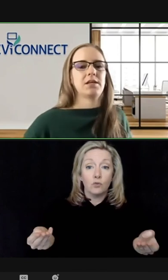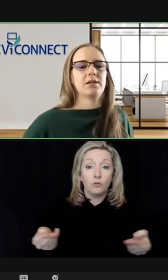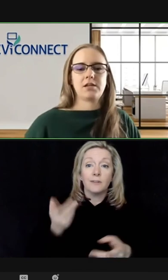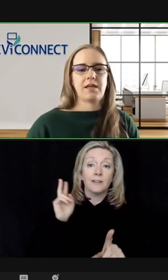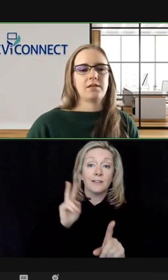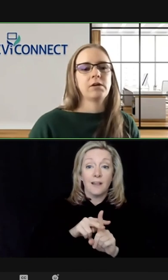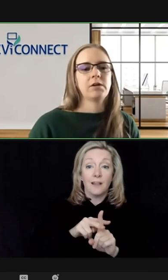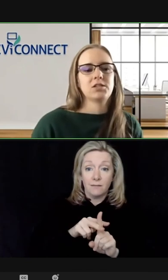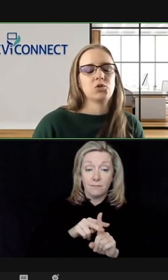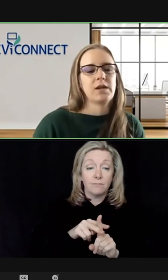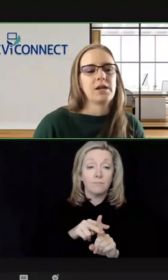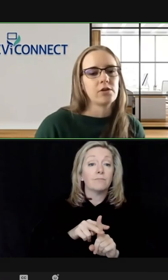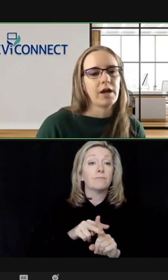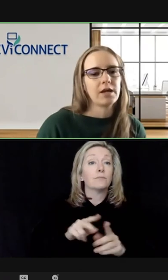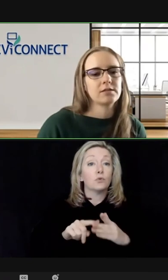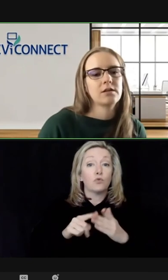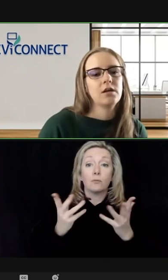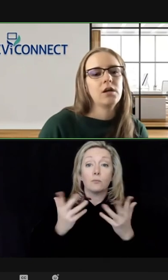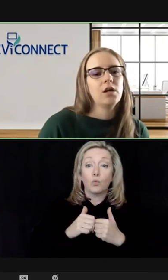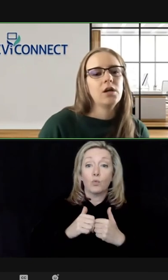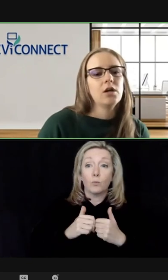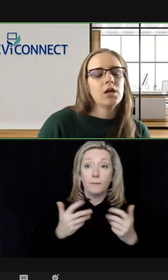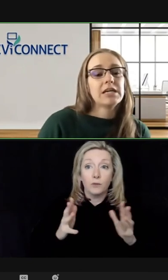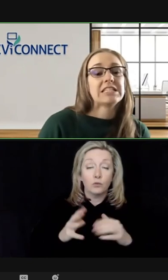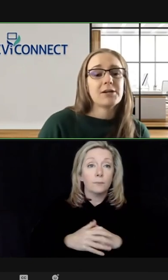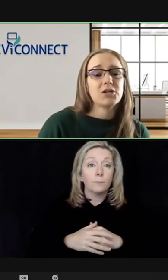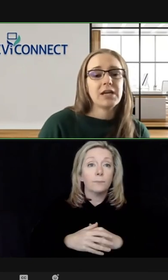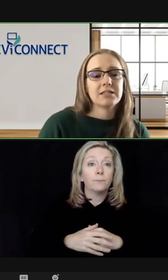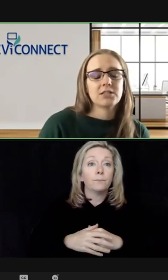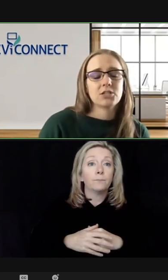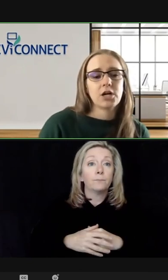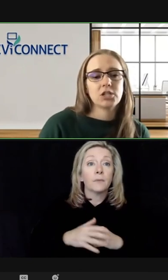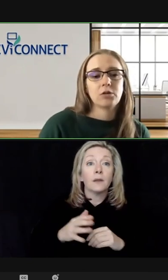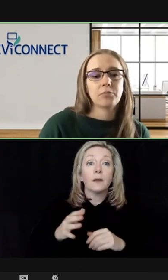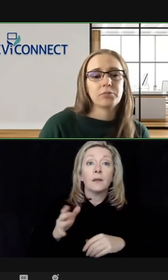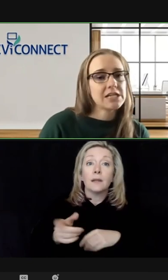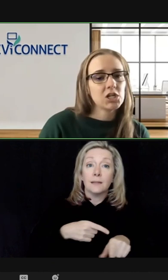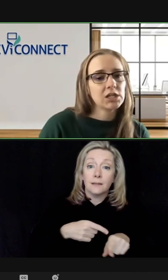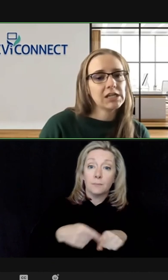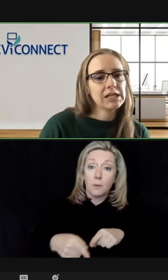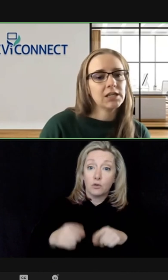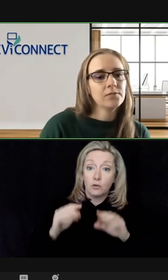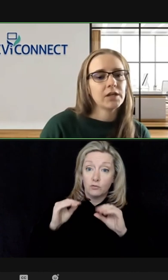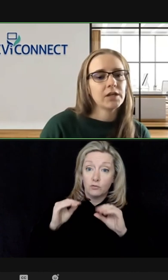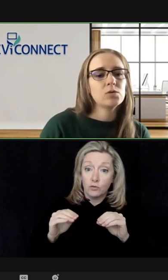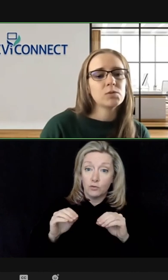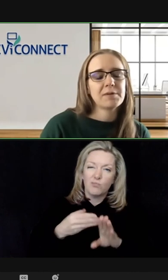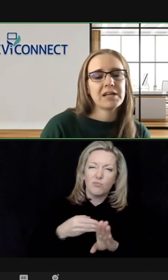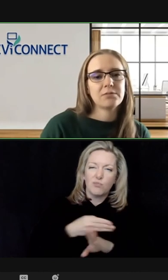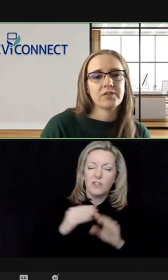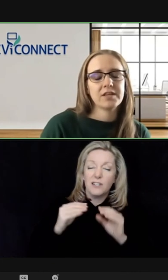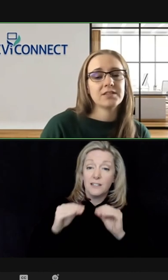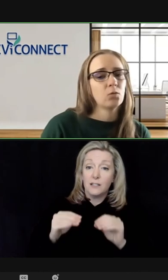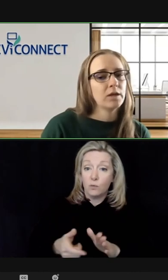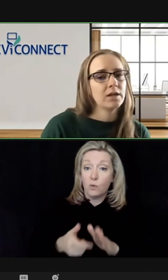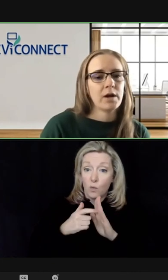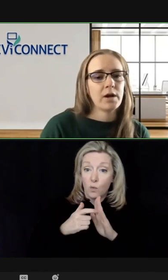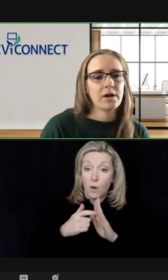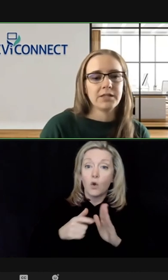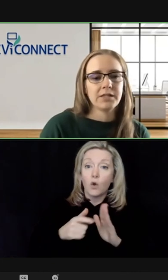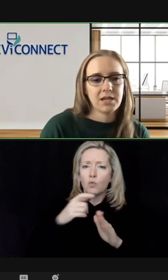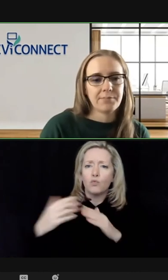that person. Get that situated for you guys. Is specialized instruction or pre-teaching needed? And who's responsible for this,